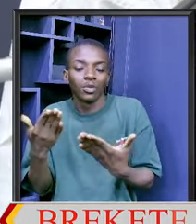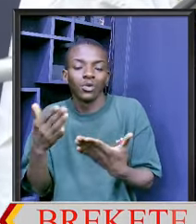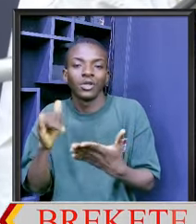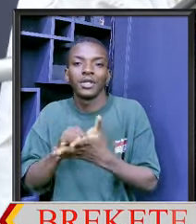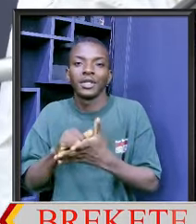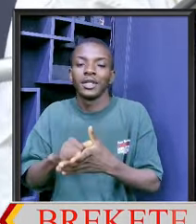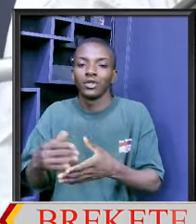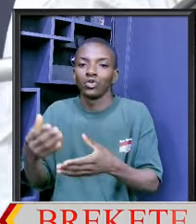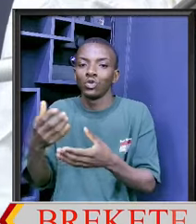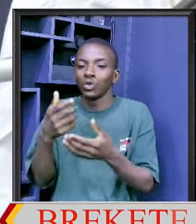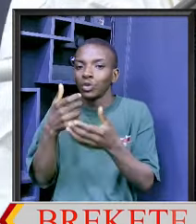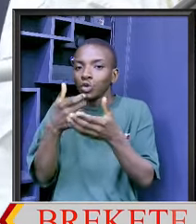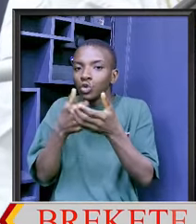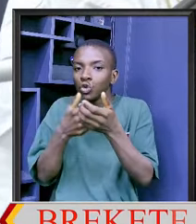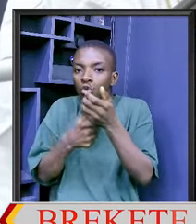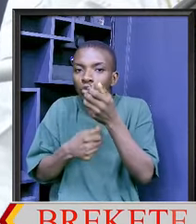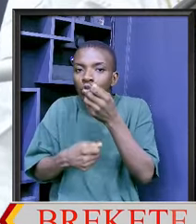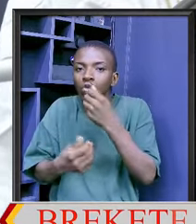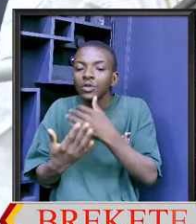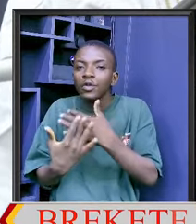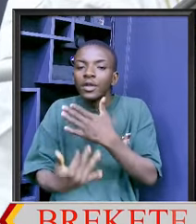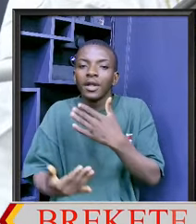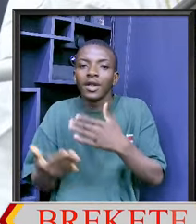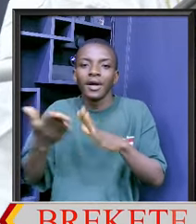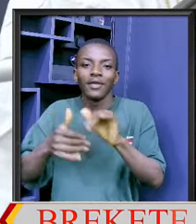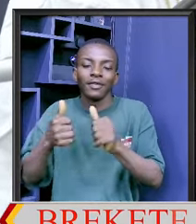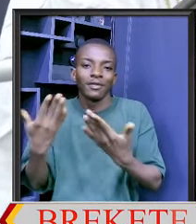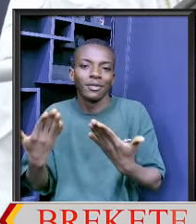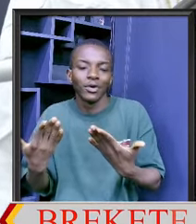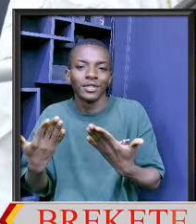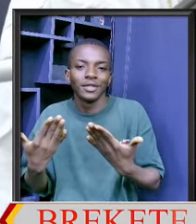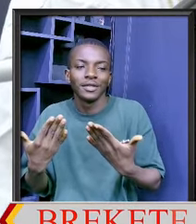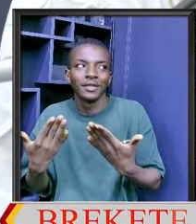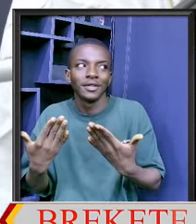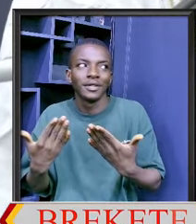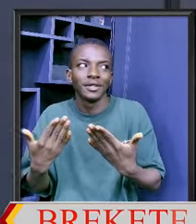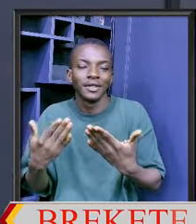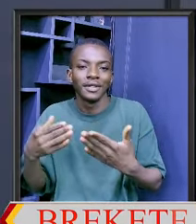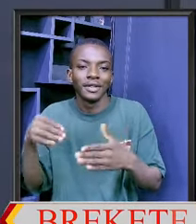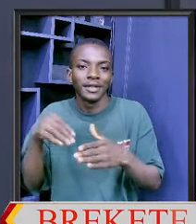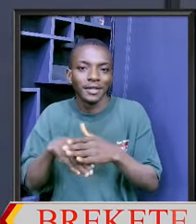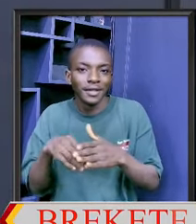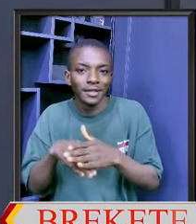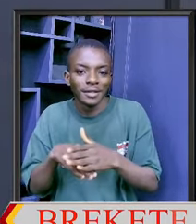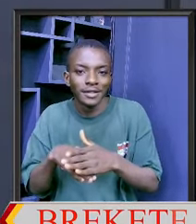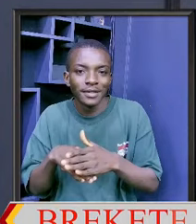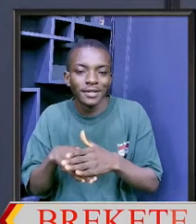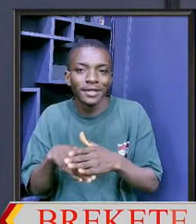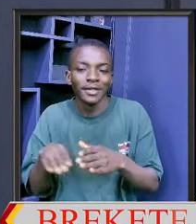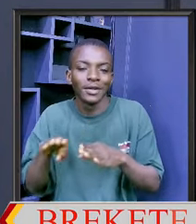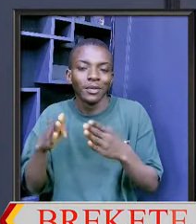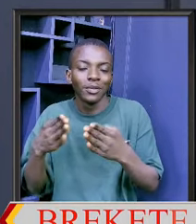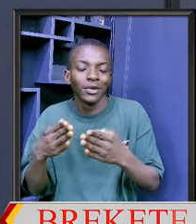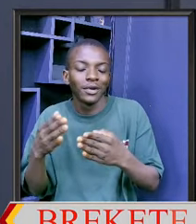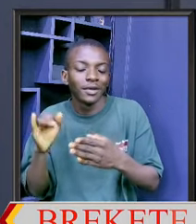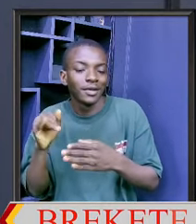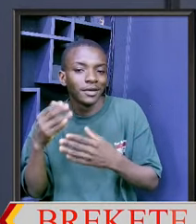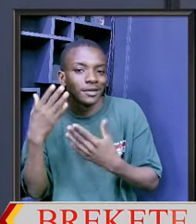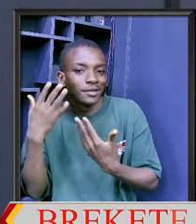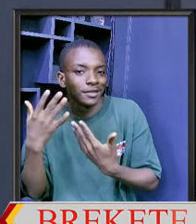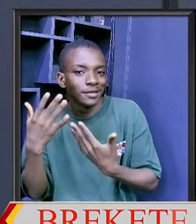to draw blood. On behalf of everybody, way they inside the open air